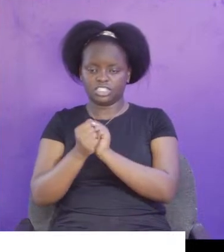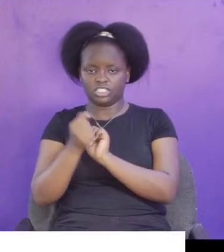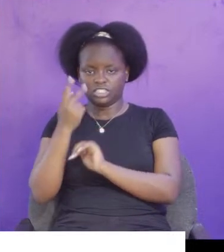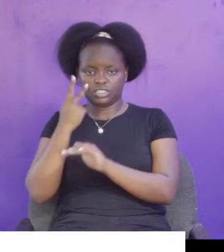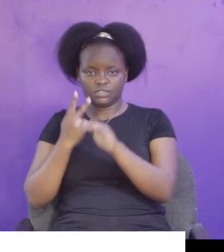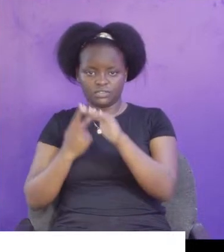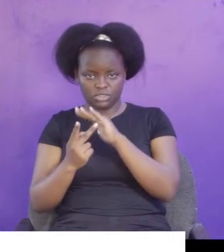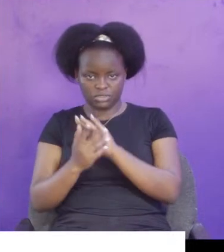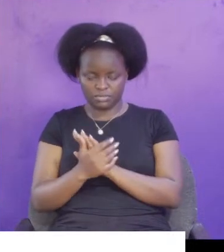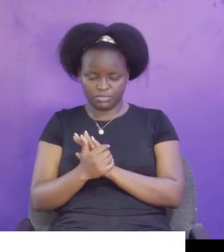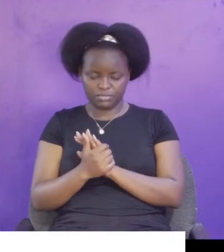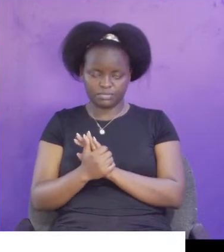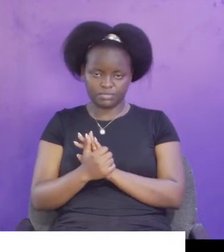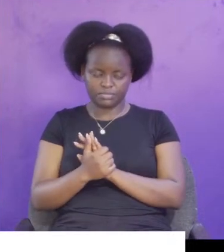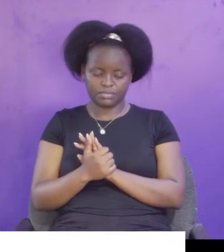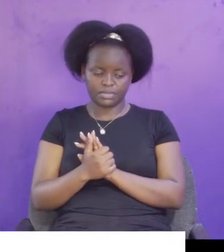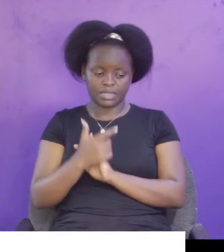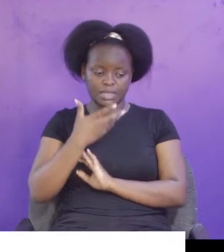The gentleman